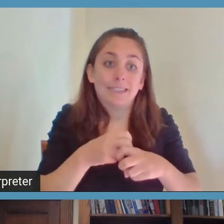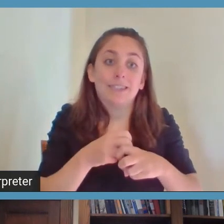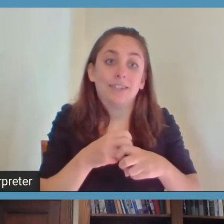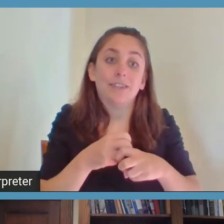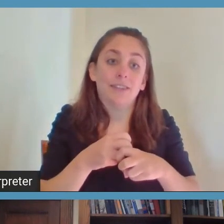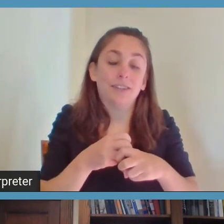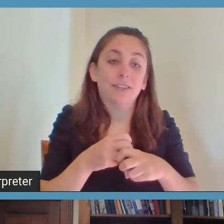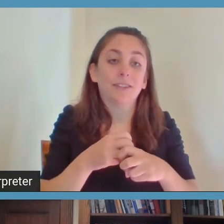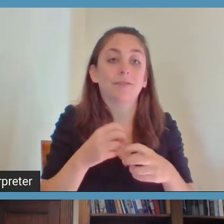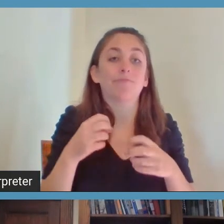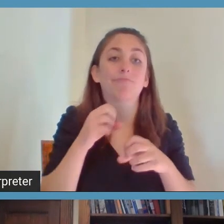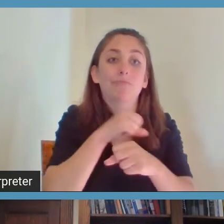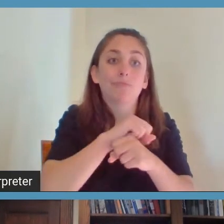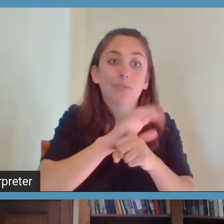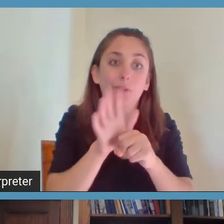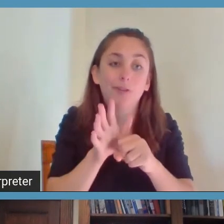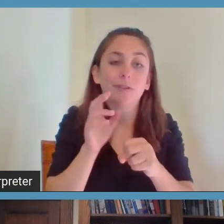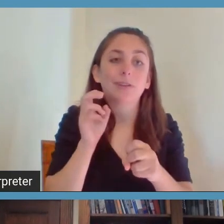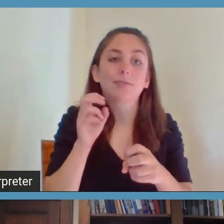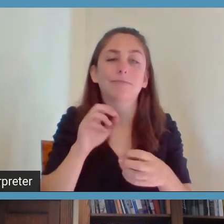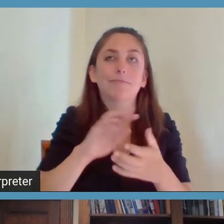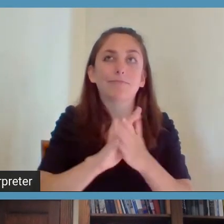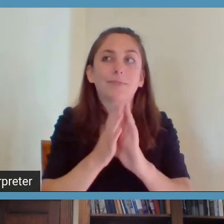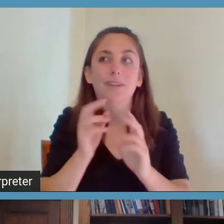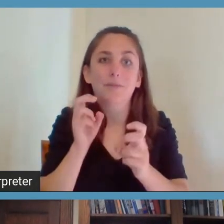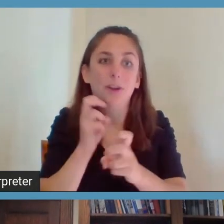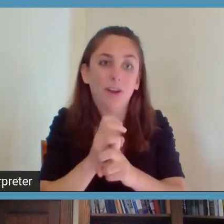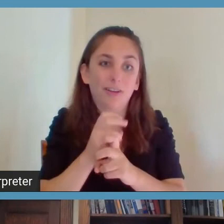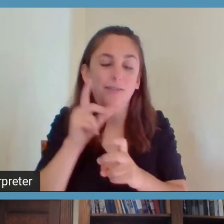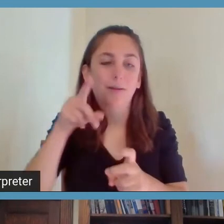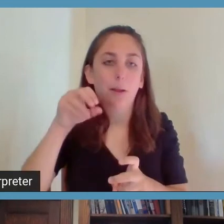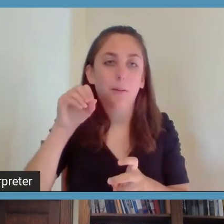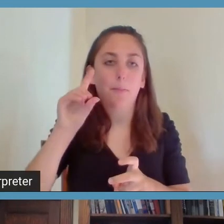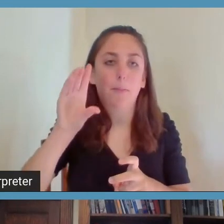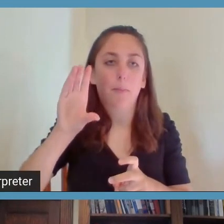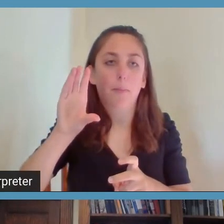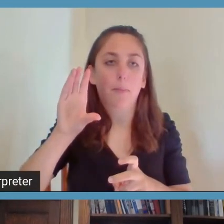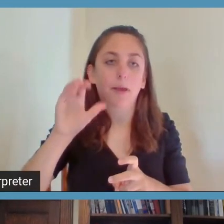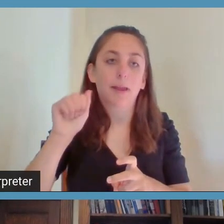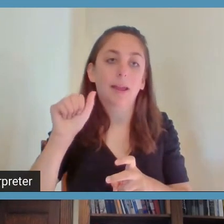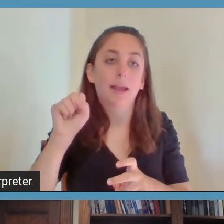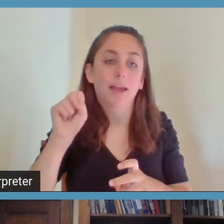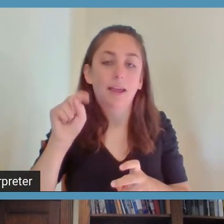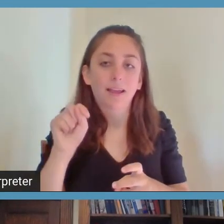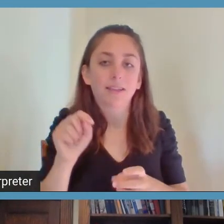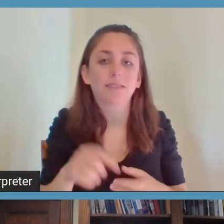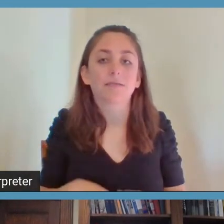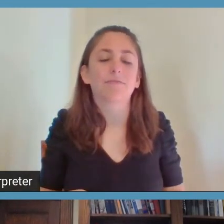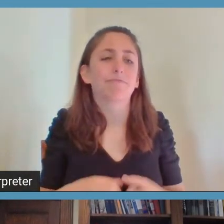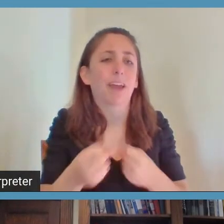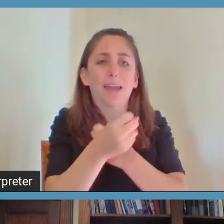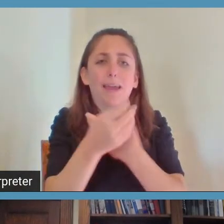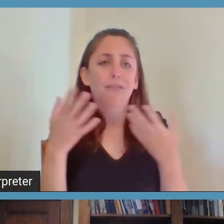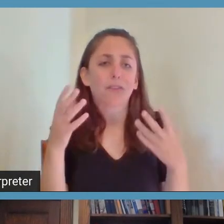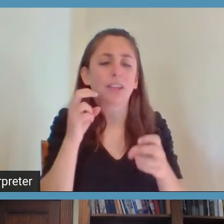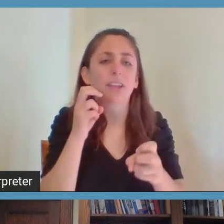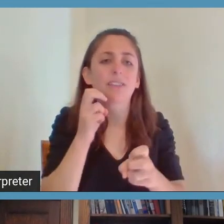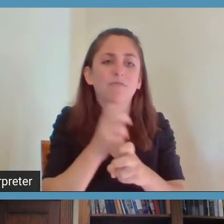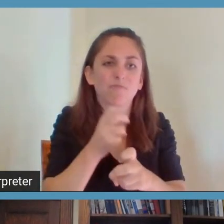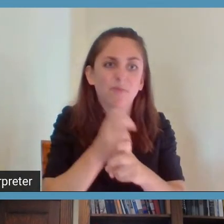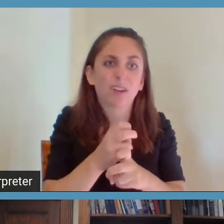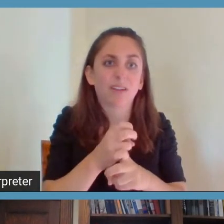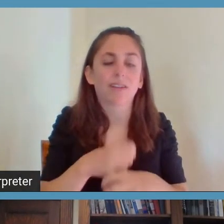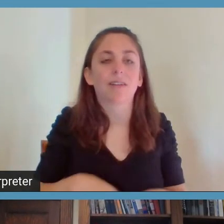Yeah. Made it a lot harder because our attention, I'm sorry, Dan. No, for everything, right? Oh, it made everything a lot harder, right? But for us